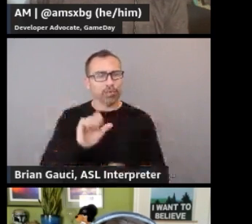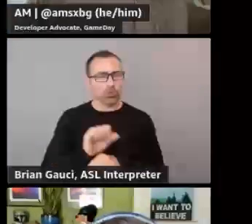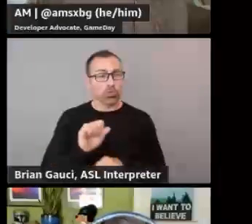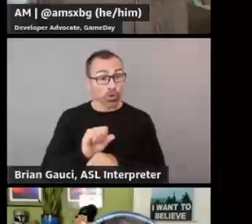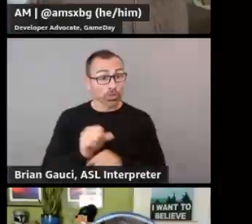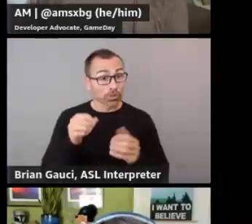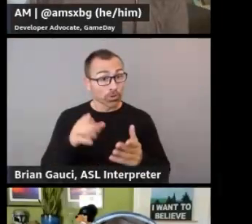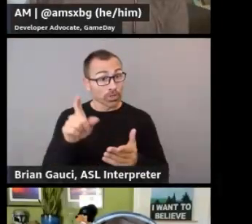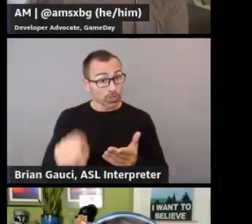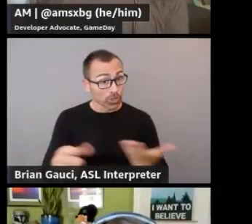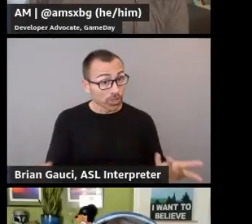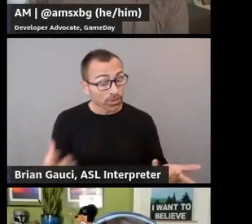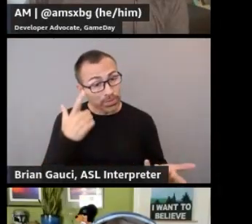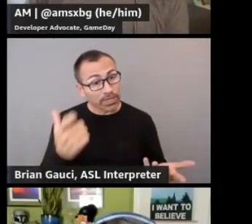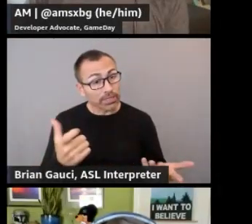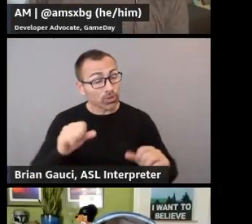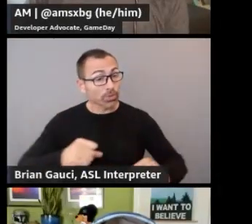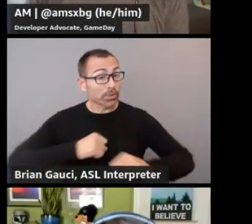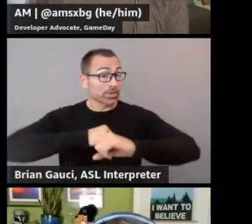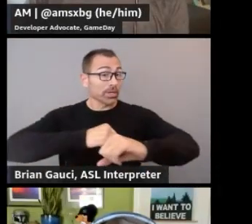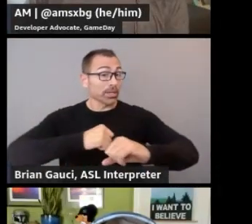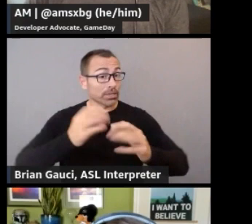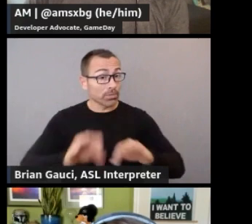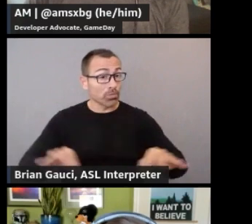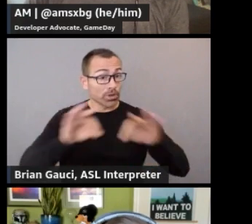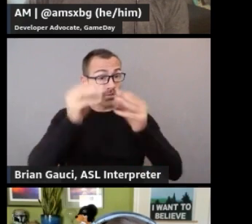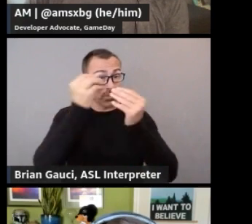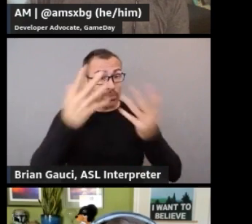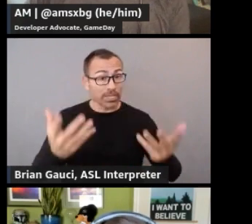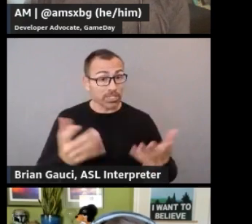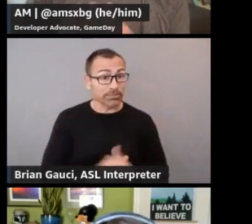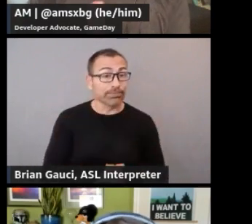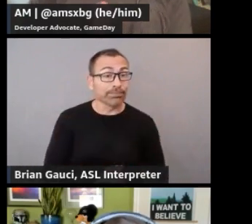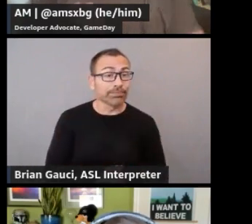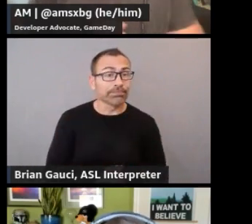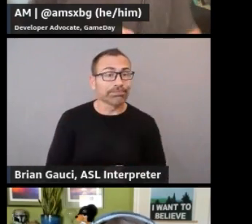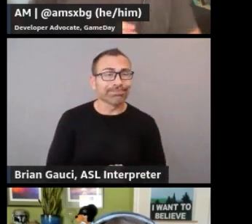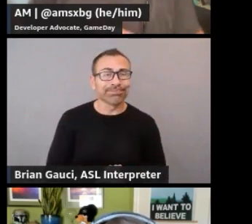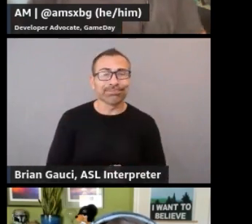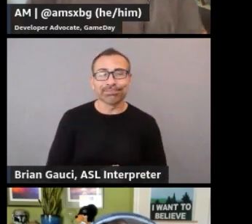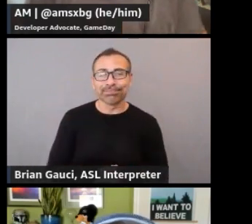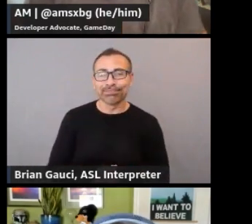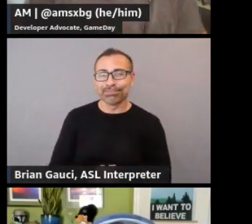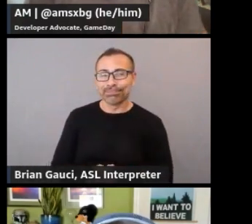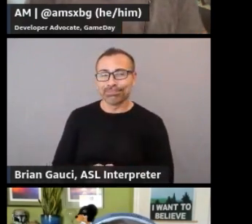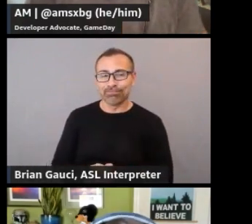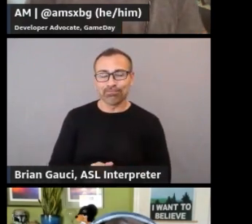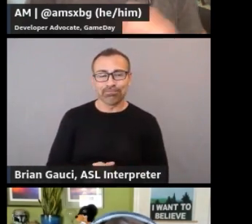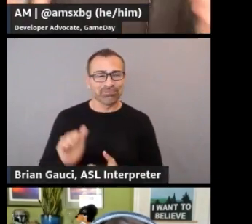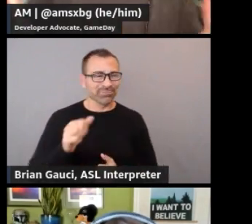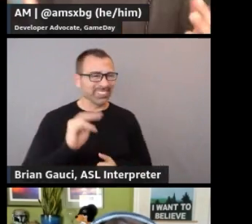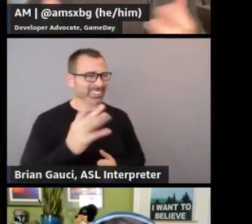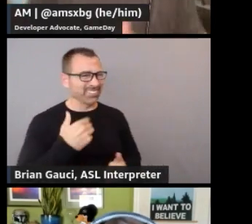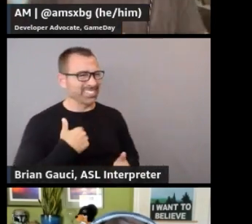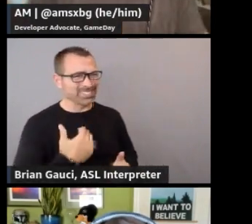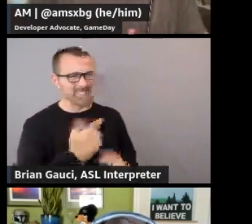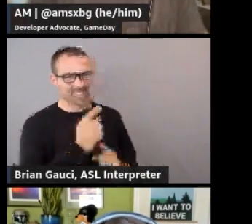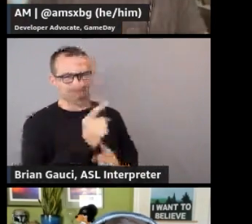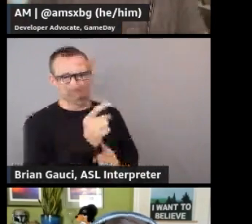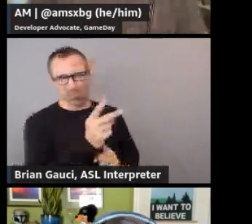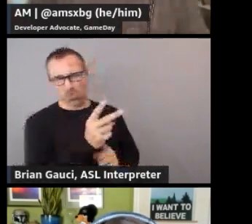because it can be protecting some important information for them. Yeah, we got to wrap up here in just a minute or two. I